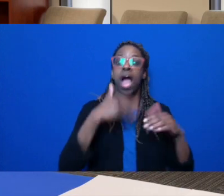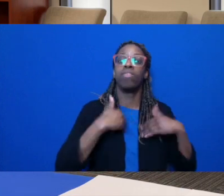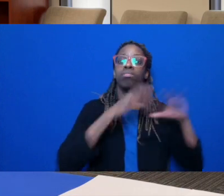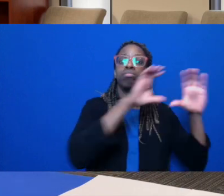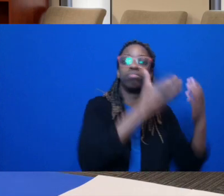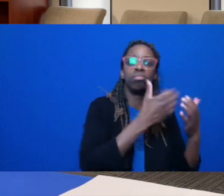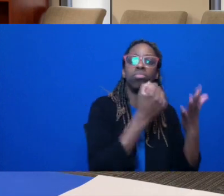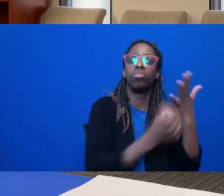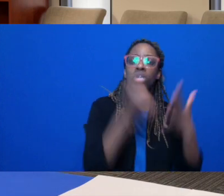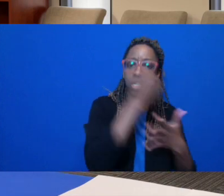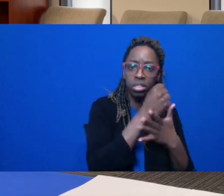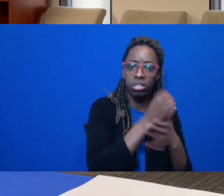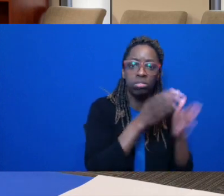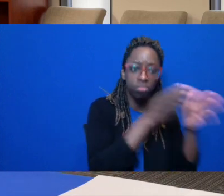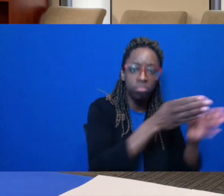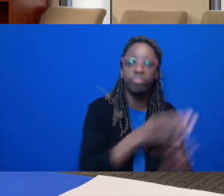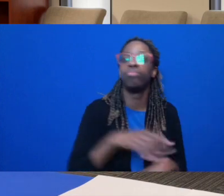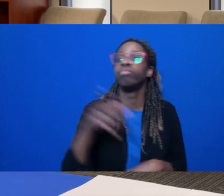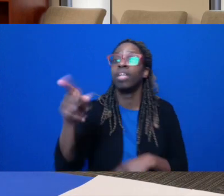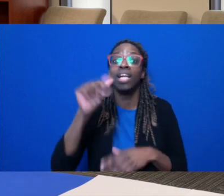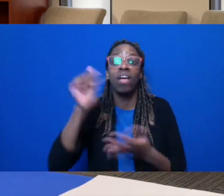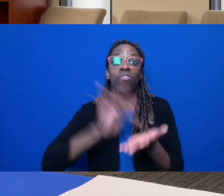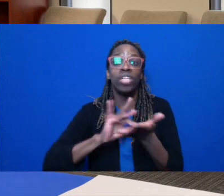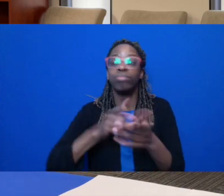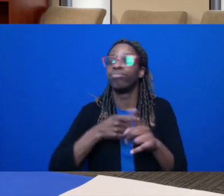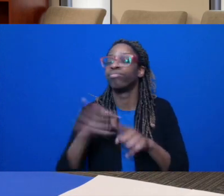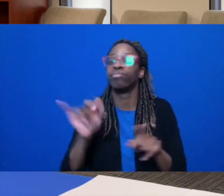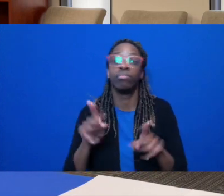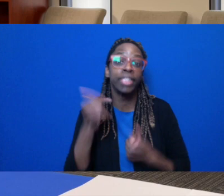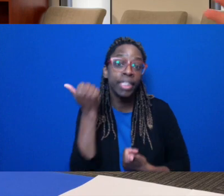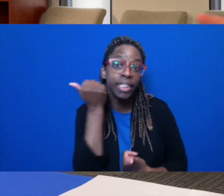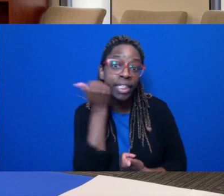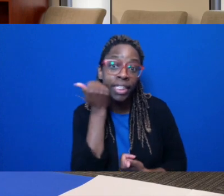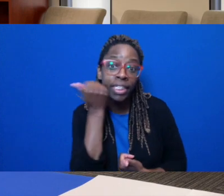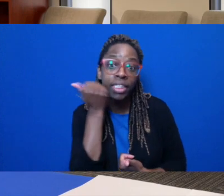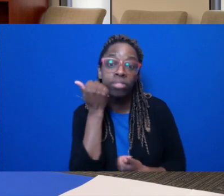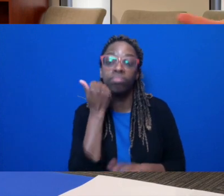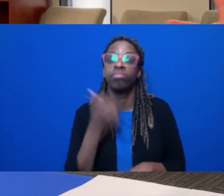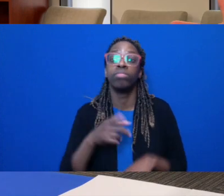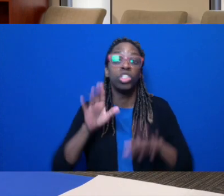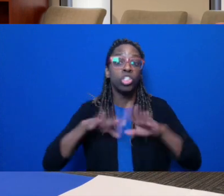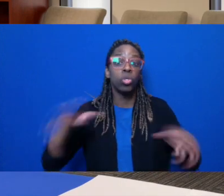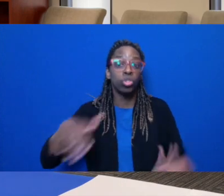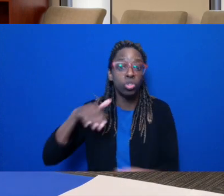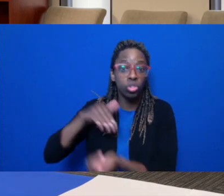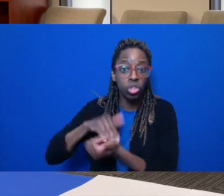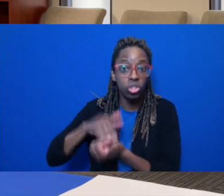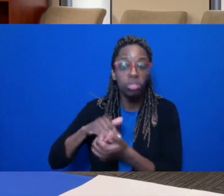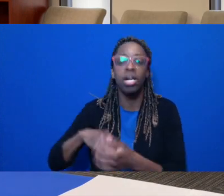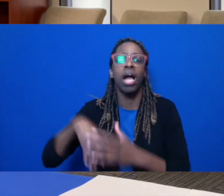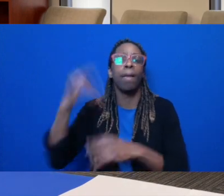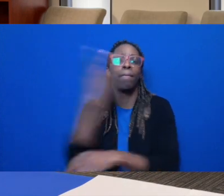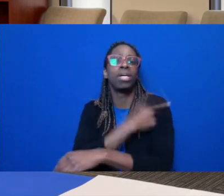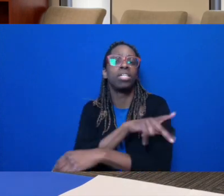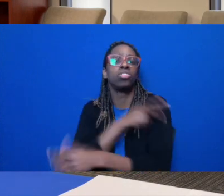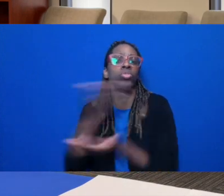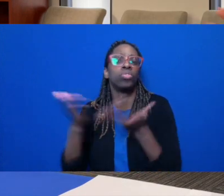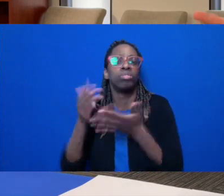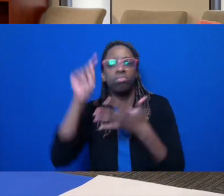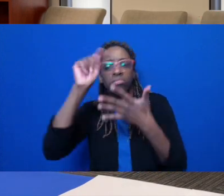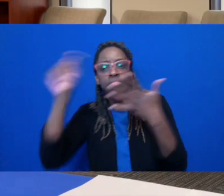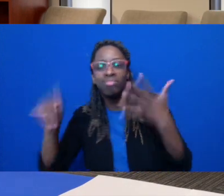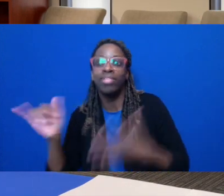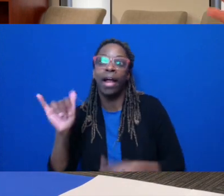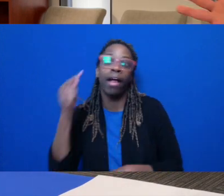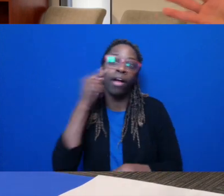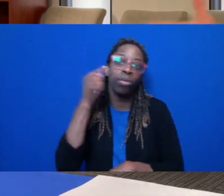providers. We're also going to prioritize individuals who are 65 years of age and older. We're going to start with those who are 75 years of age and